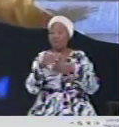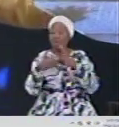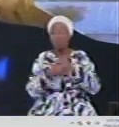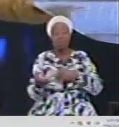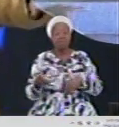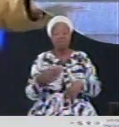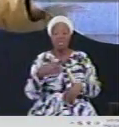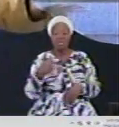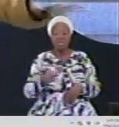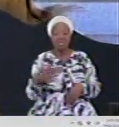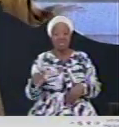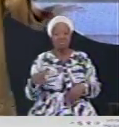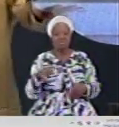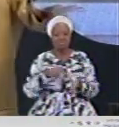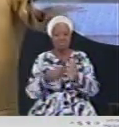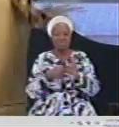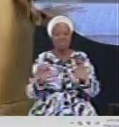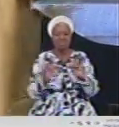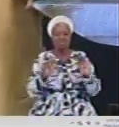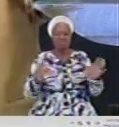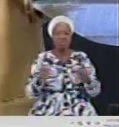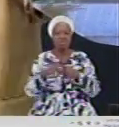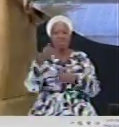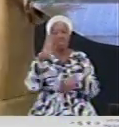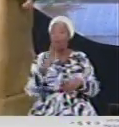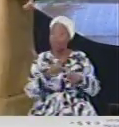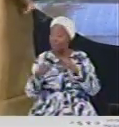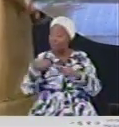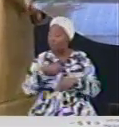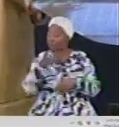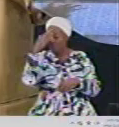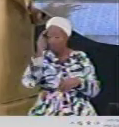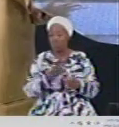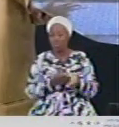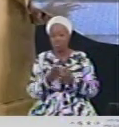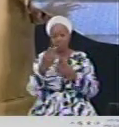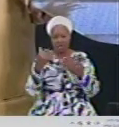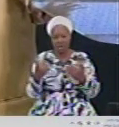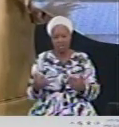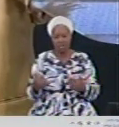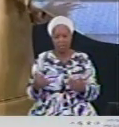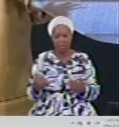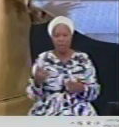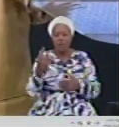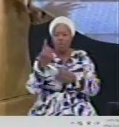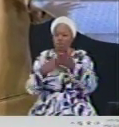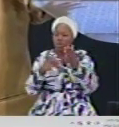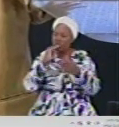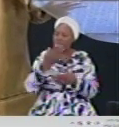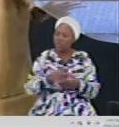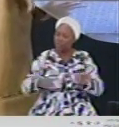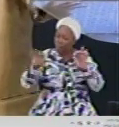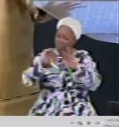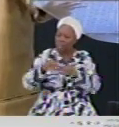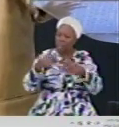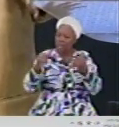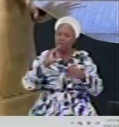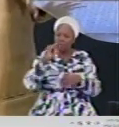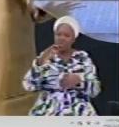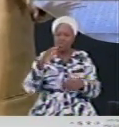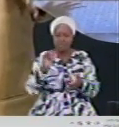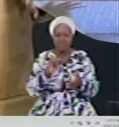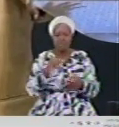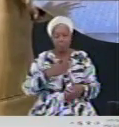mean nothing to God. But we know the truth now. What is important is my heart to God,